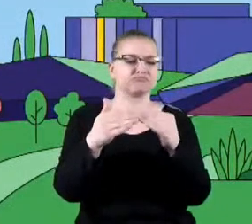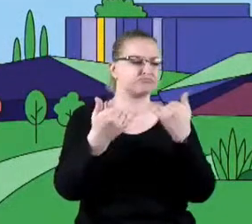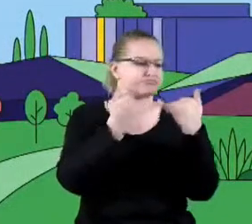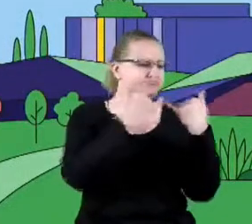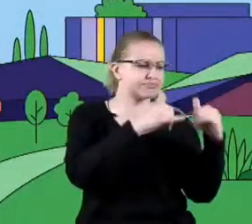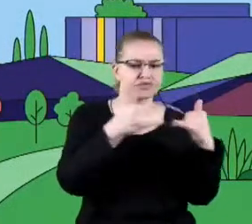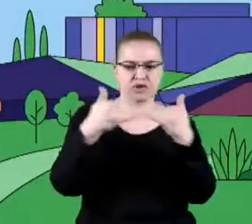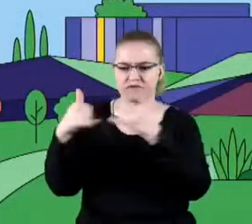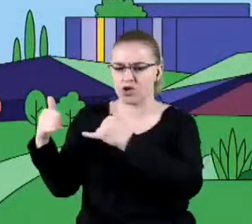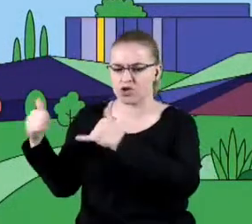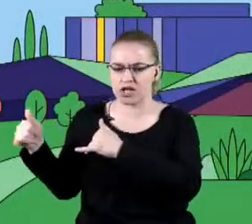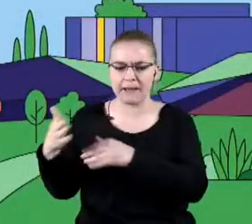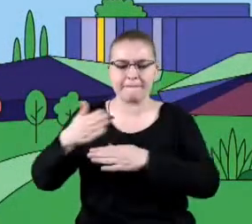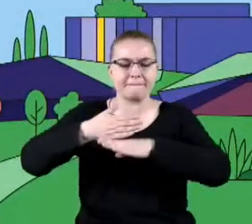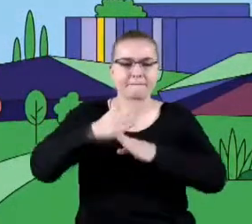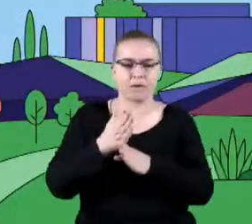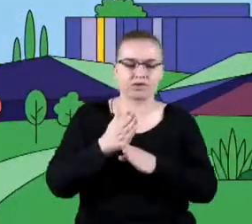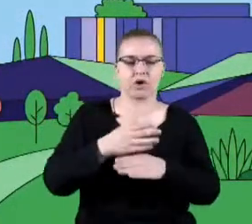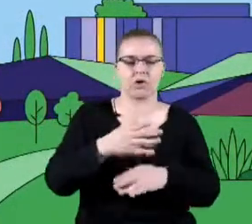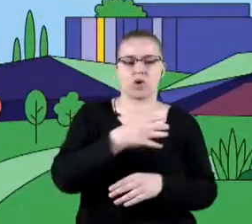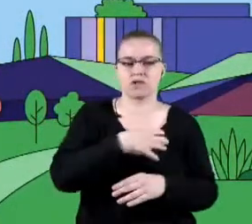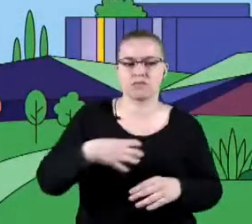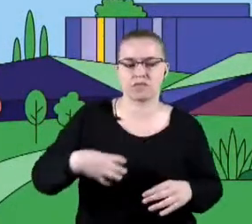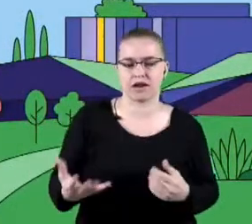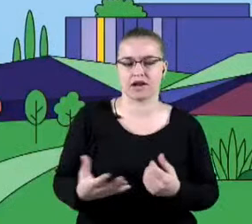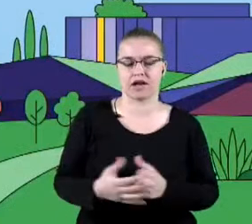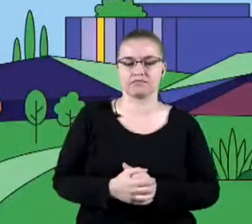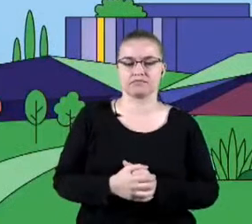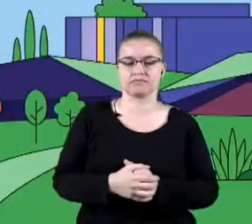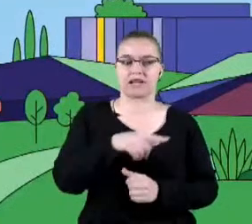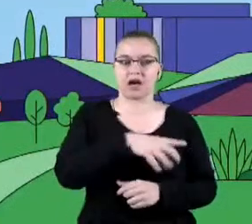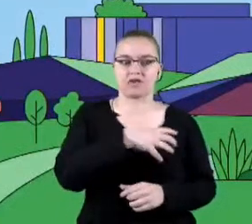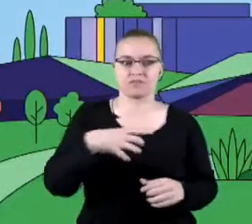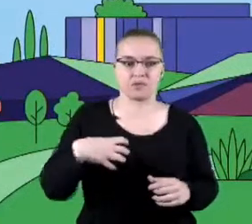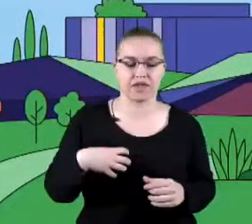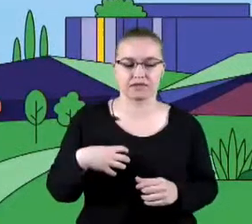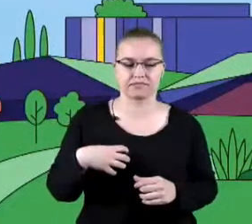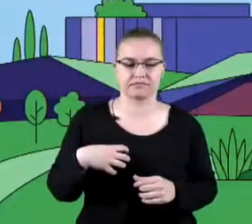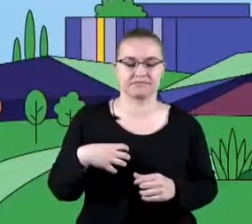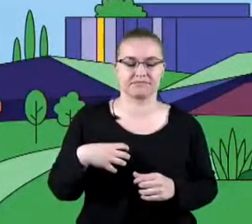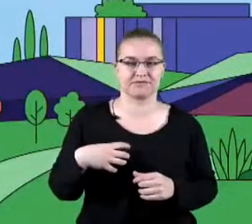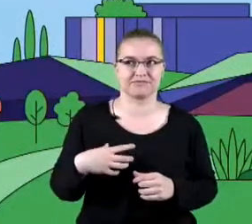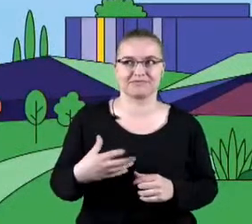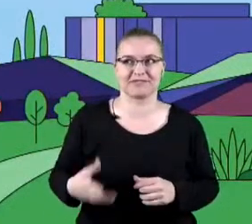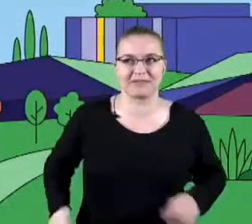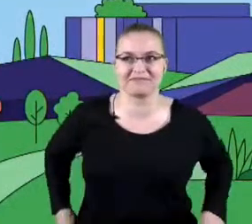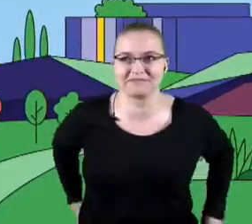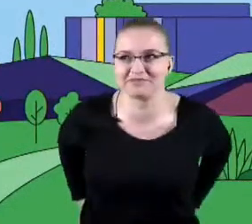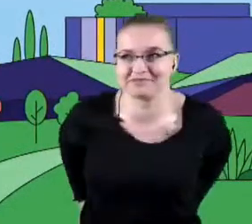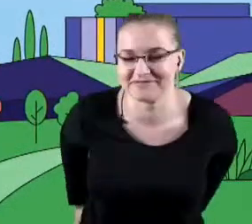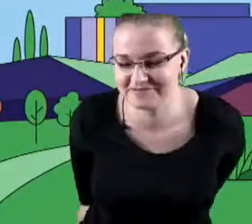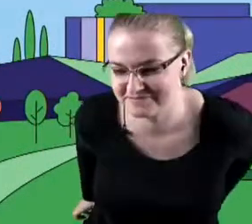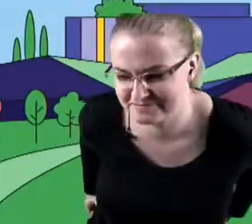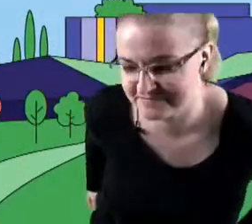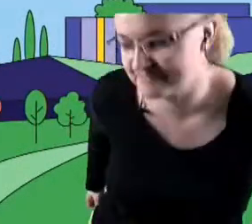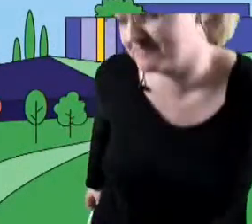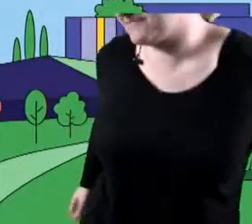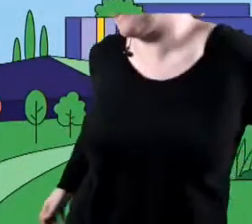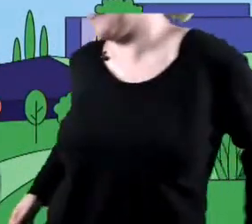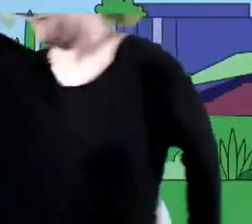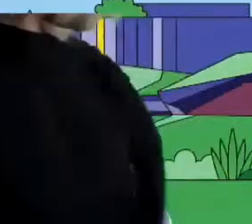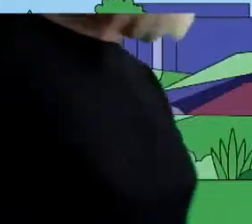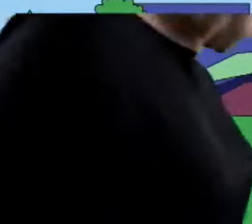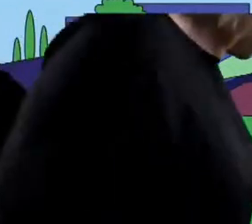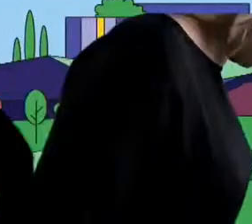or manufacturing-based economies. So we thought of food tourism, ecotourism, and medical tourism,